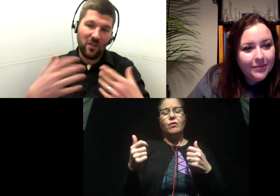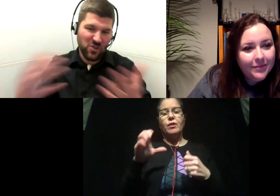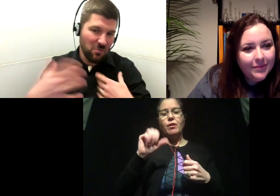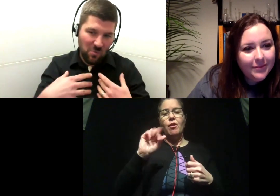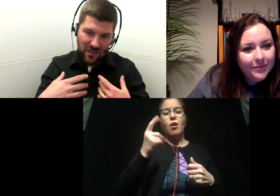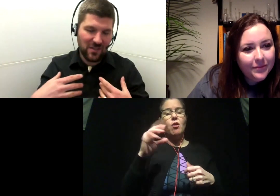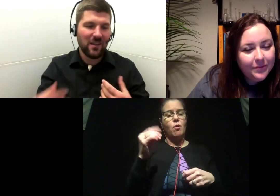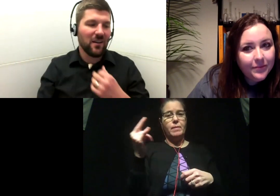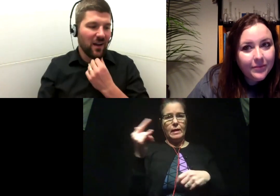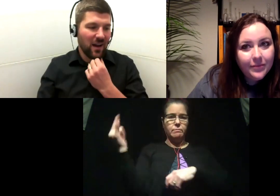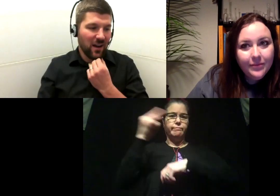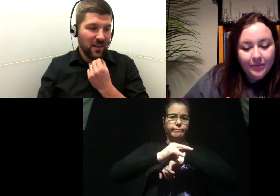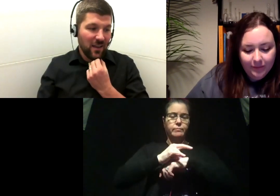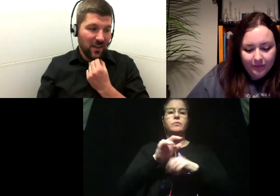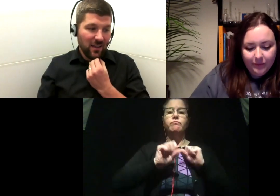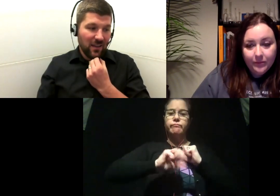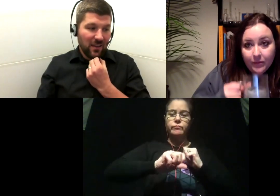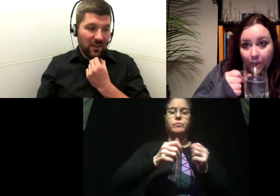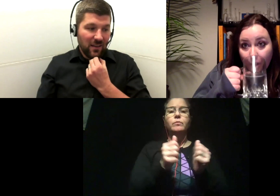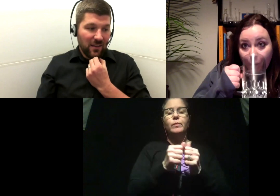with all our snowmobiles.